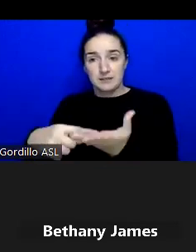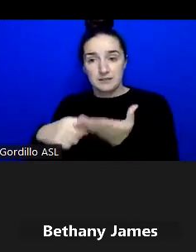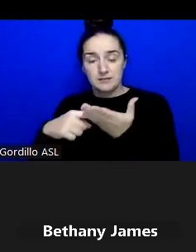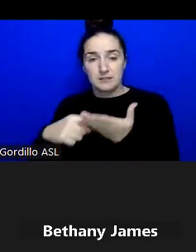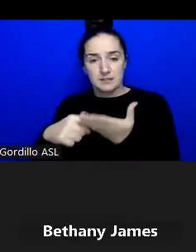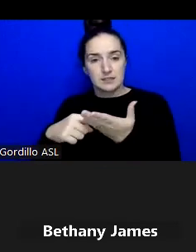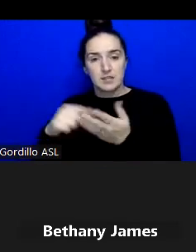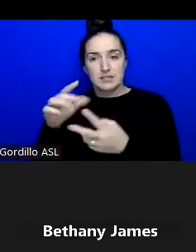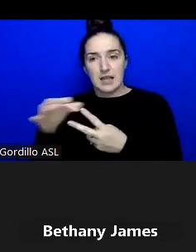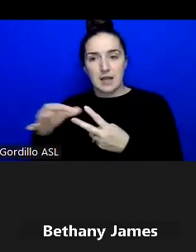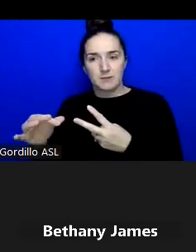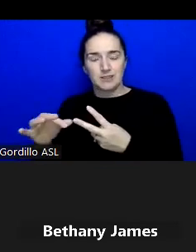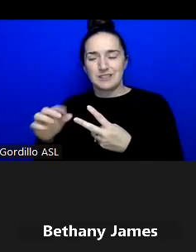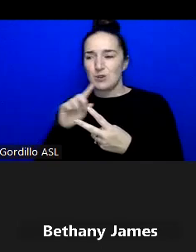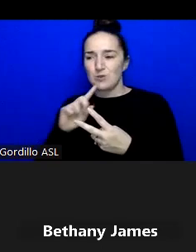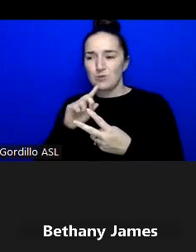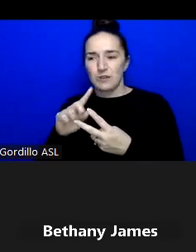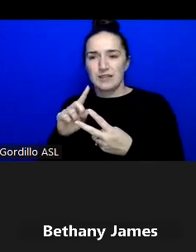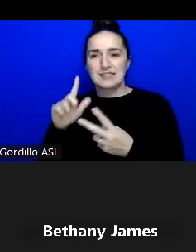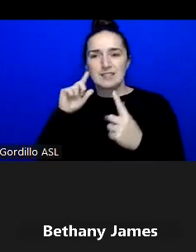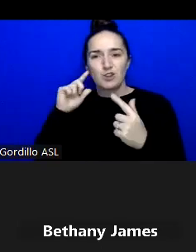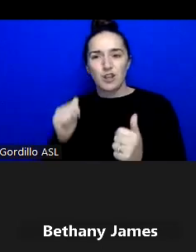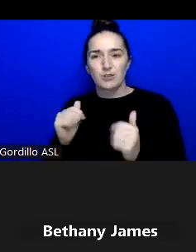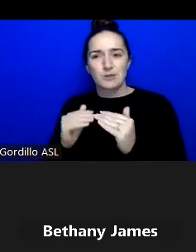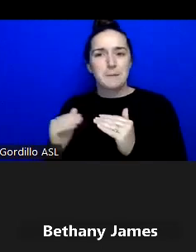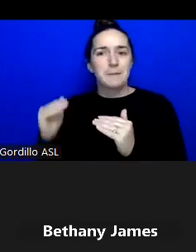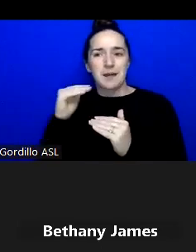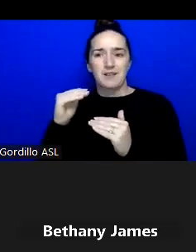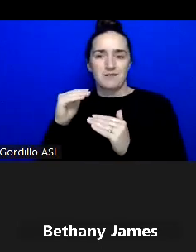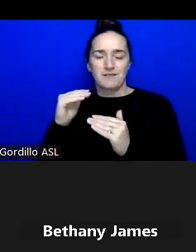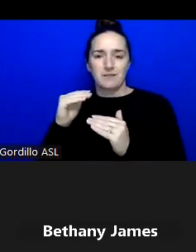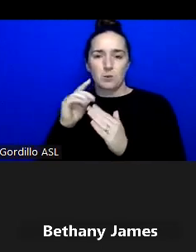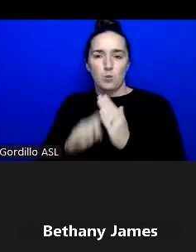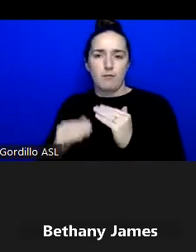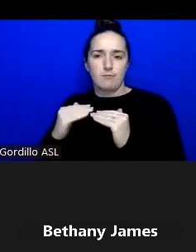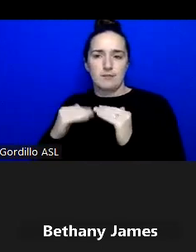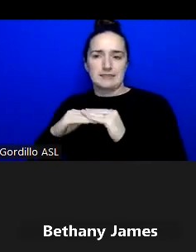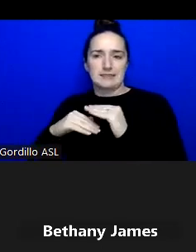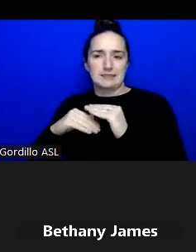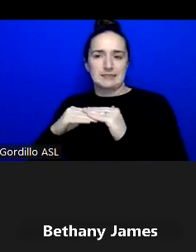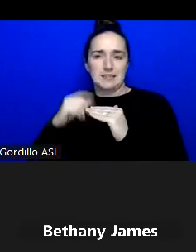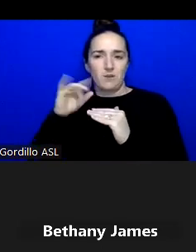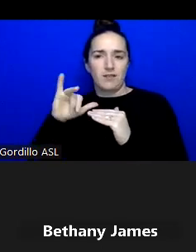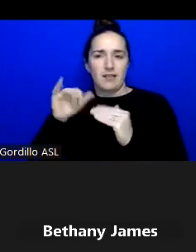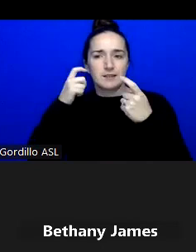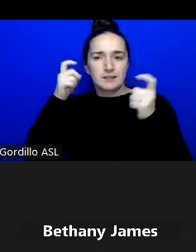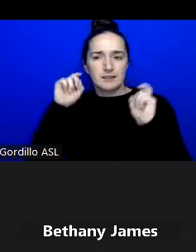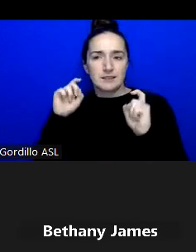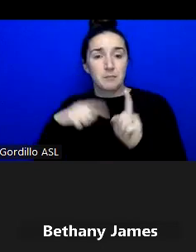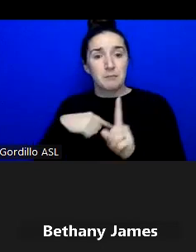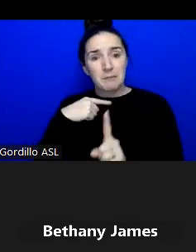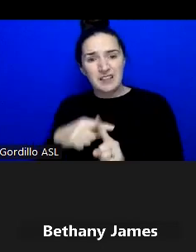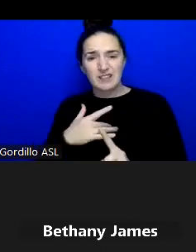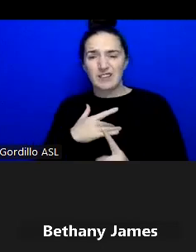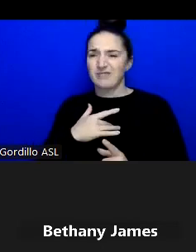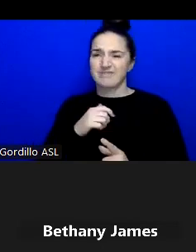was above what that fitting range really should be. And he wasn't really happy with a lot of the different things that he wasn't able to do in his